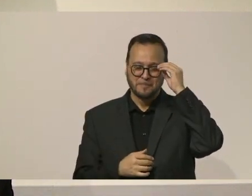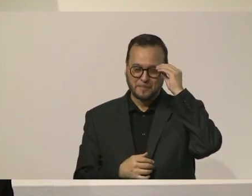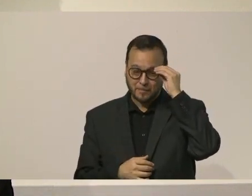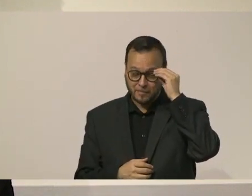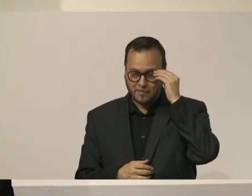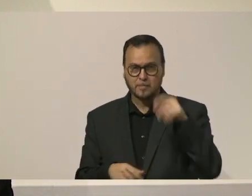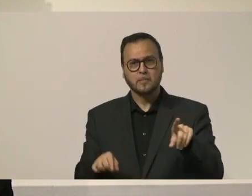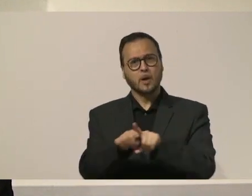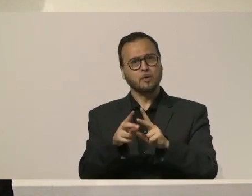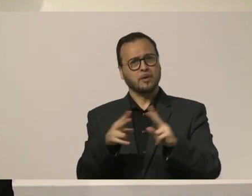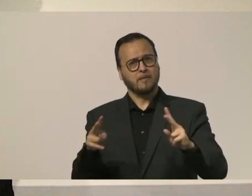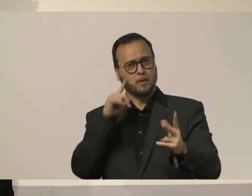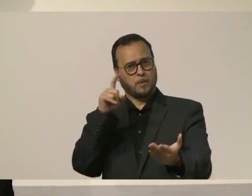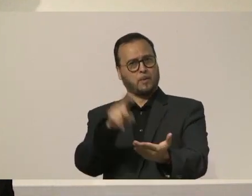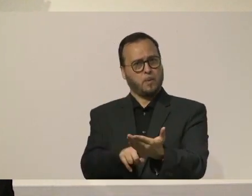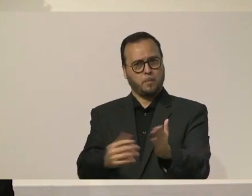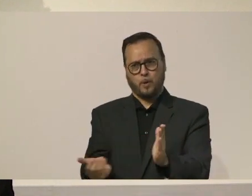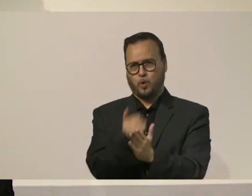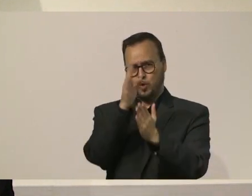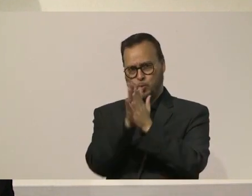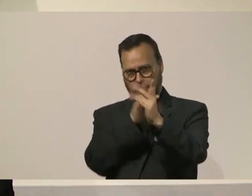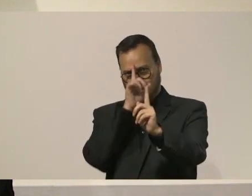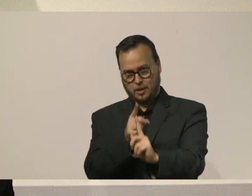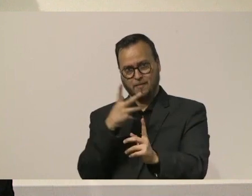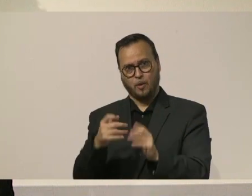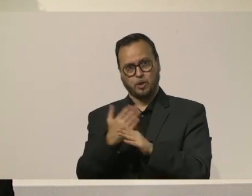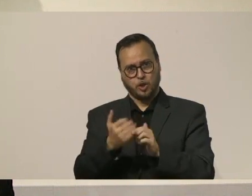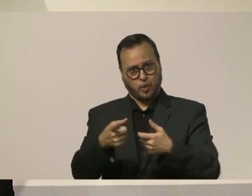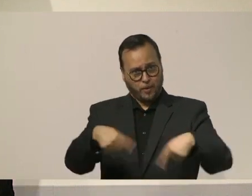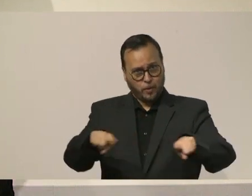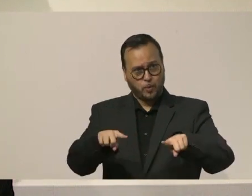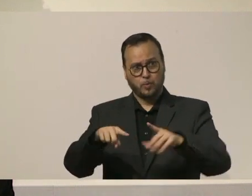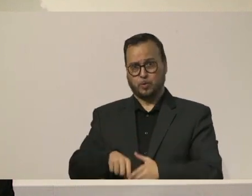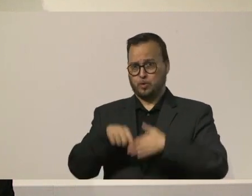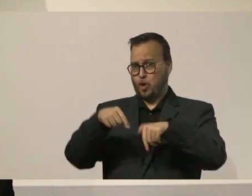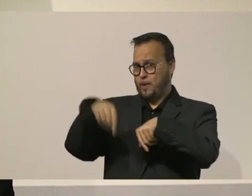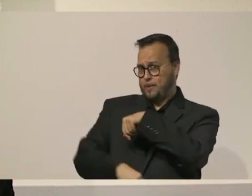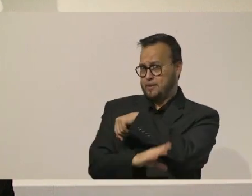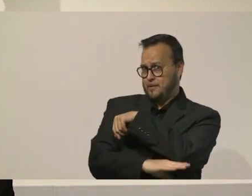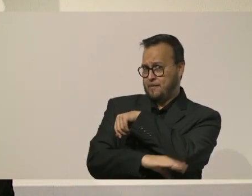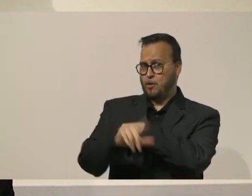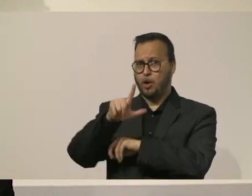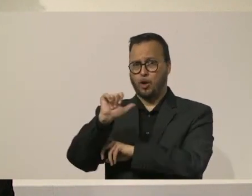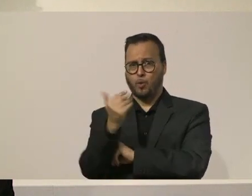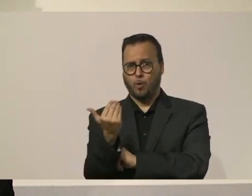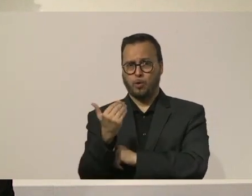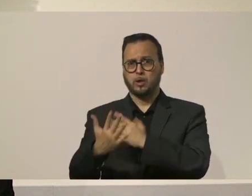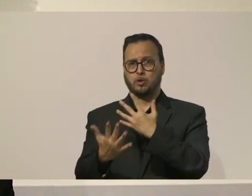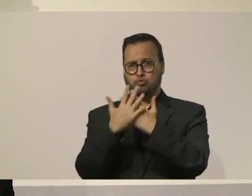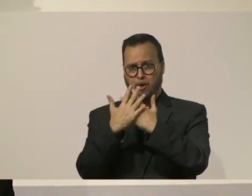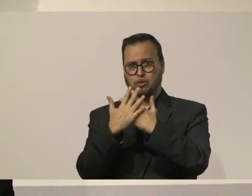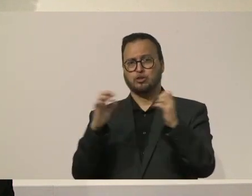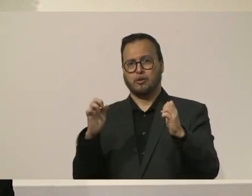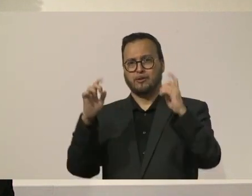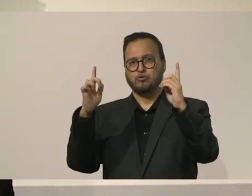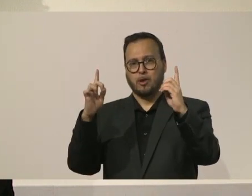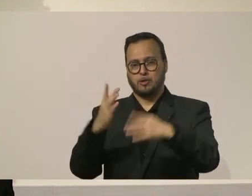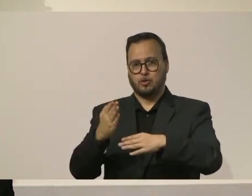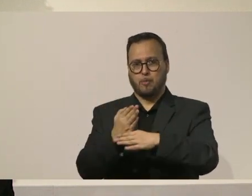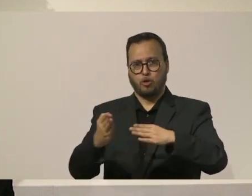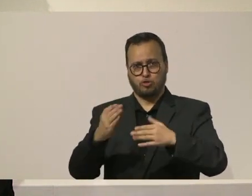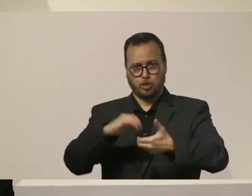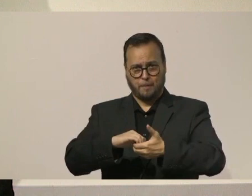And a very notable and new initiative that I'd like to share with you that is starting this fall is the LaGuardia Correctional Educational